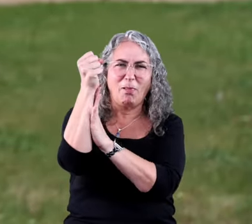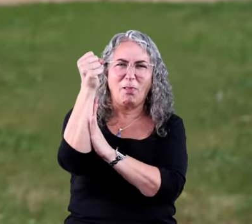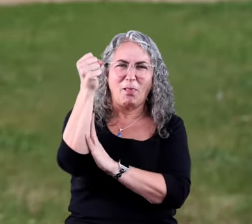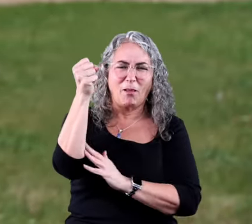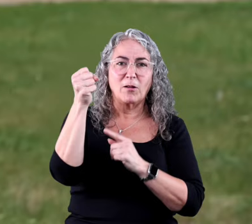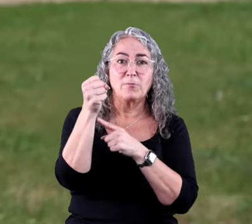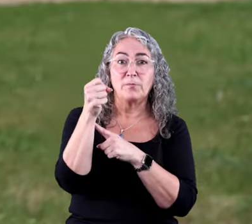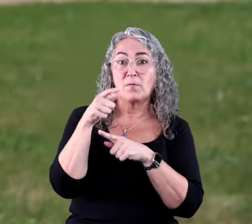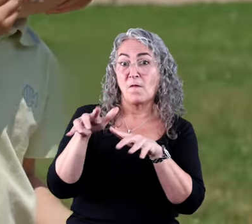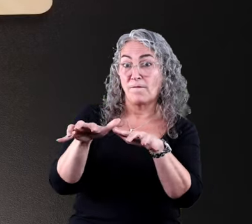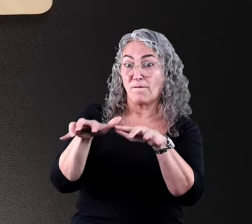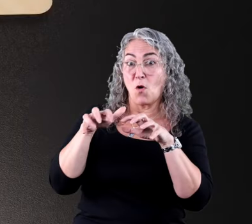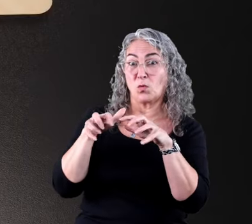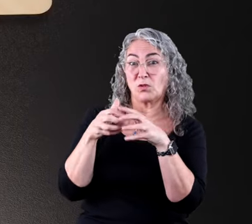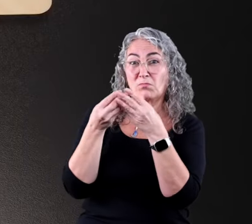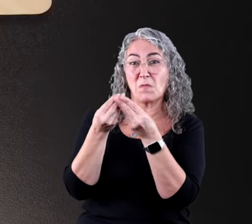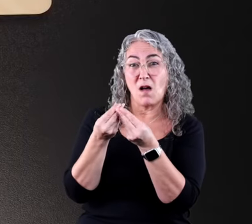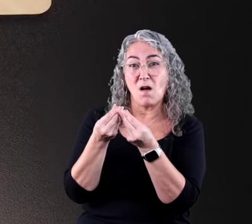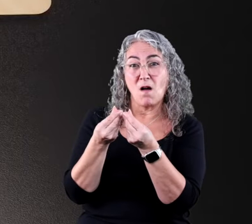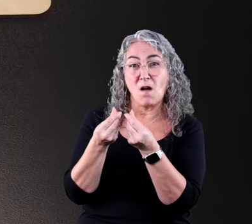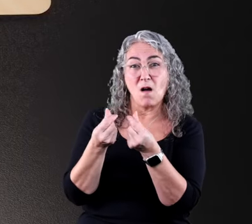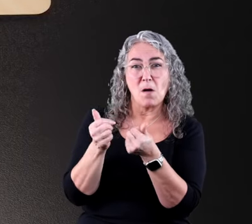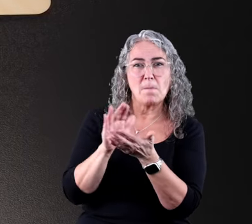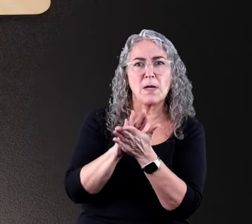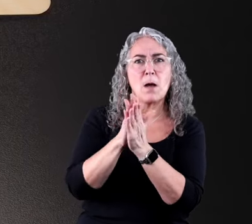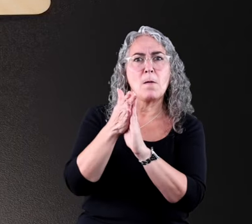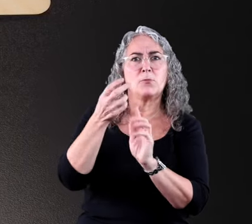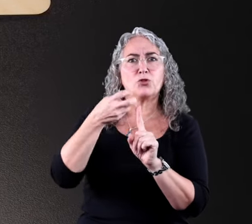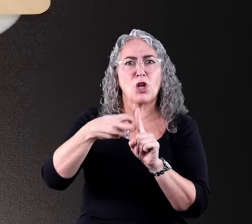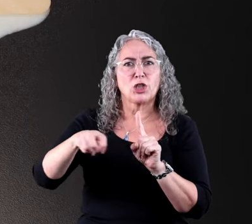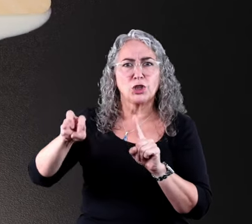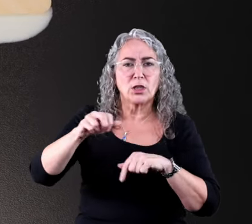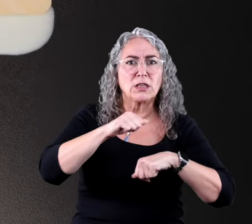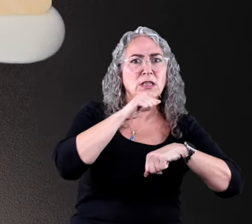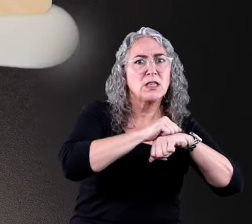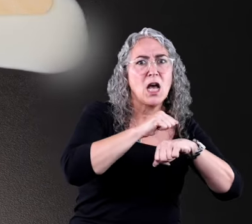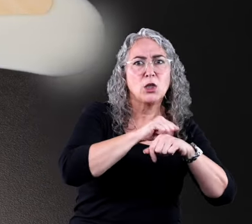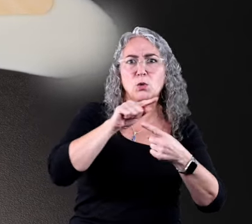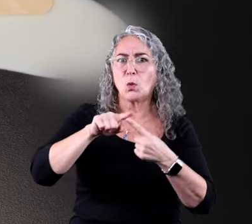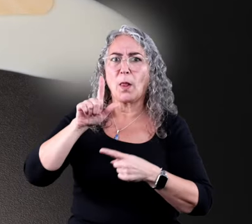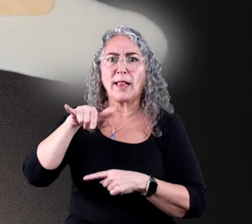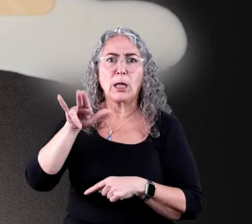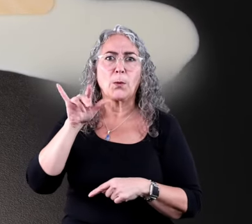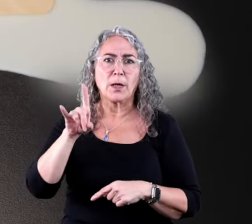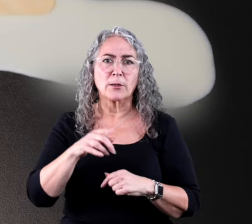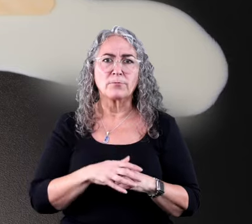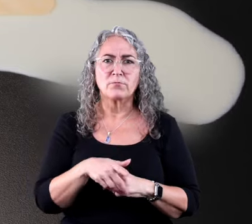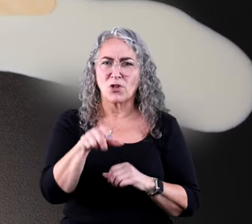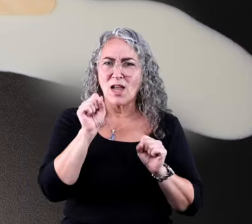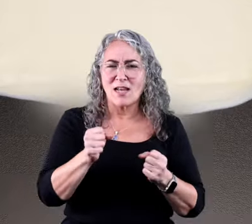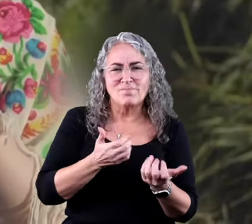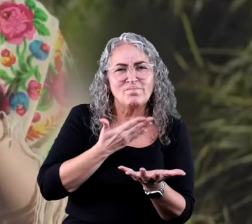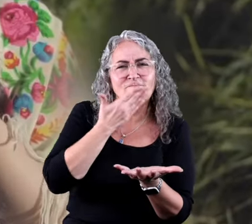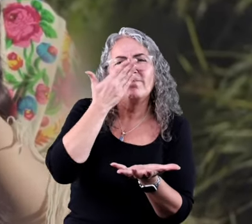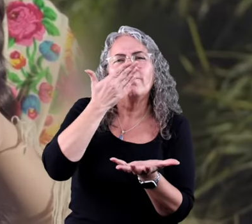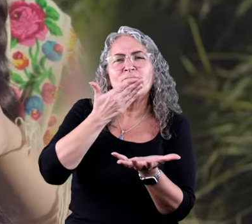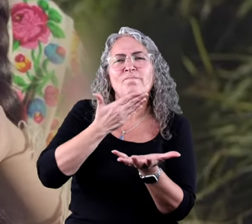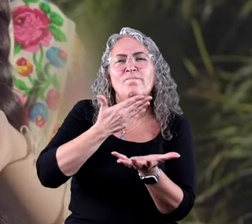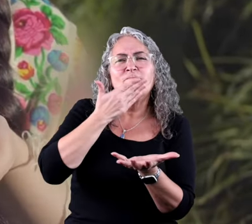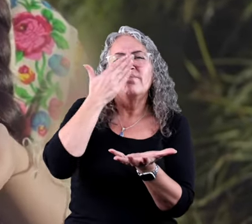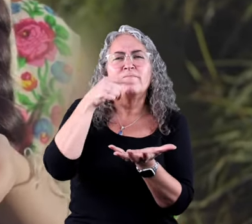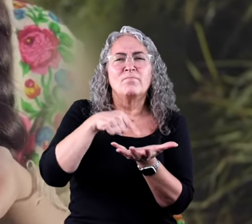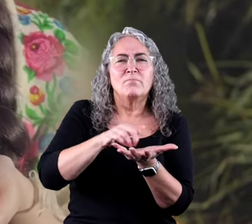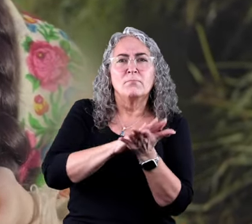starts dripping down my arm. When a frozen treat melts, it's because it's transitioning from a solid to a liquid. You can